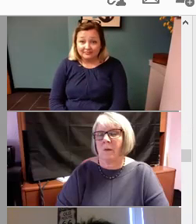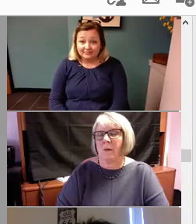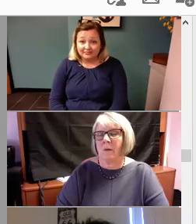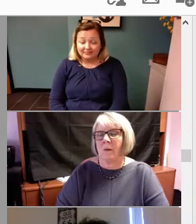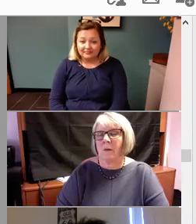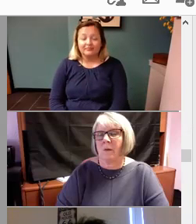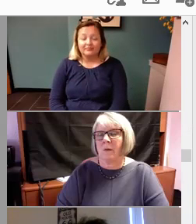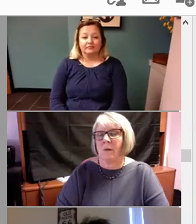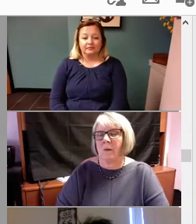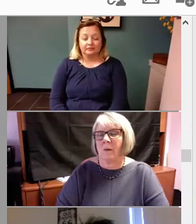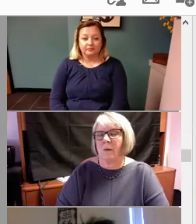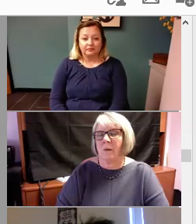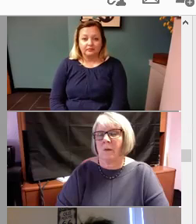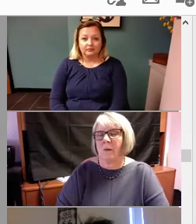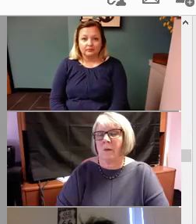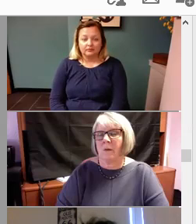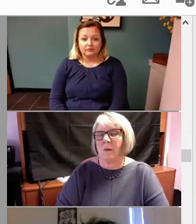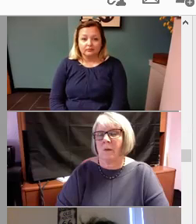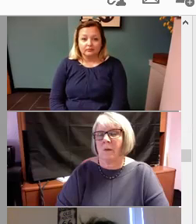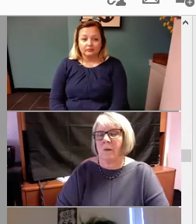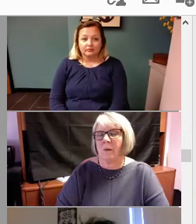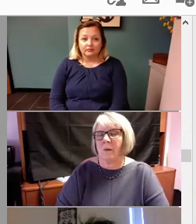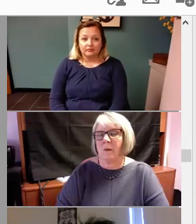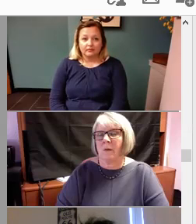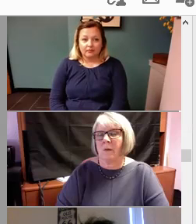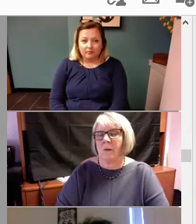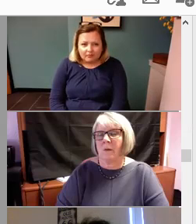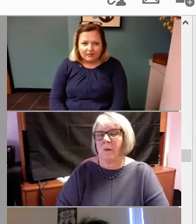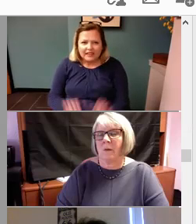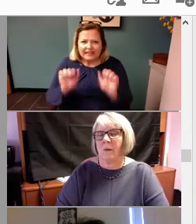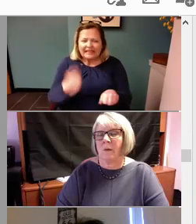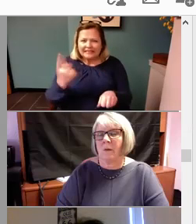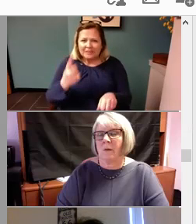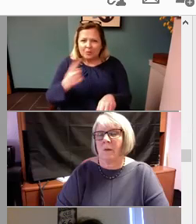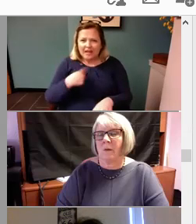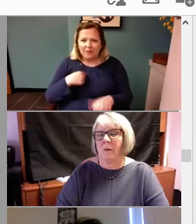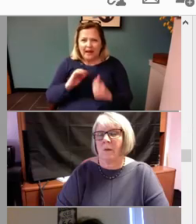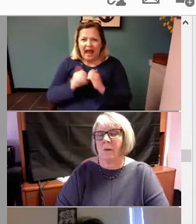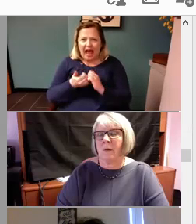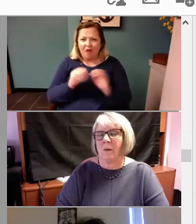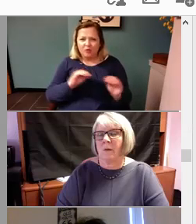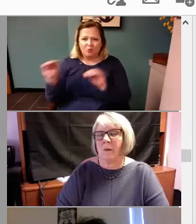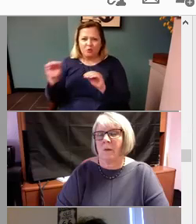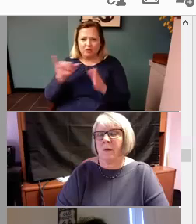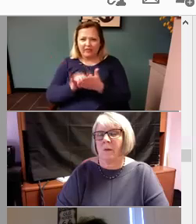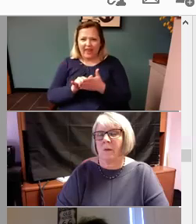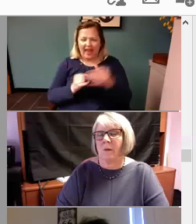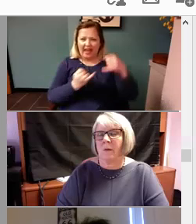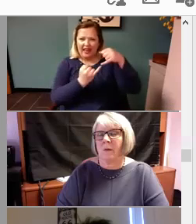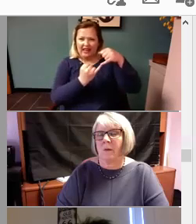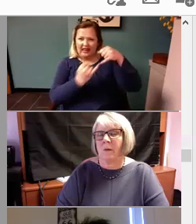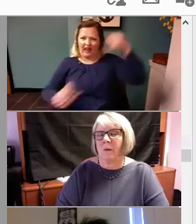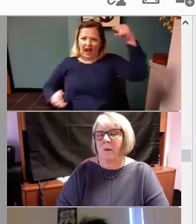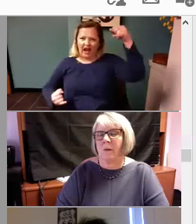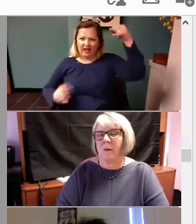And while you guys answer, can someone tell me how do I remove this particular line from my screen?